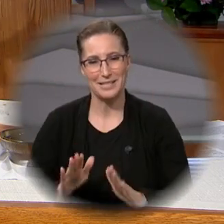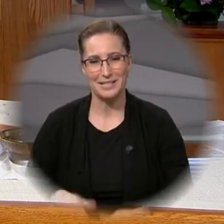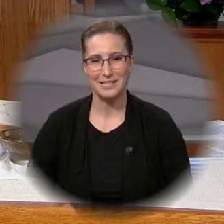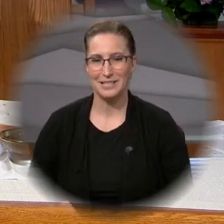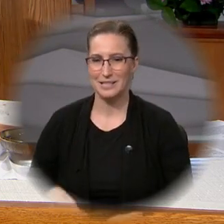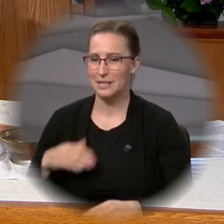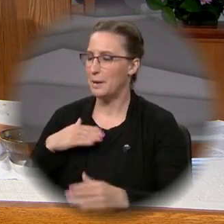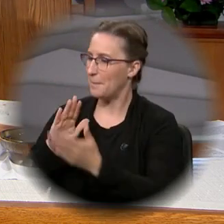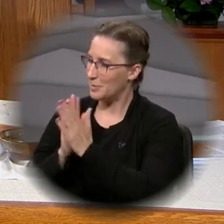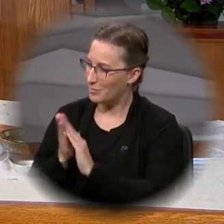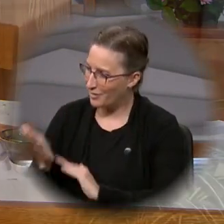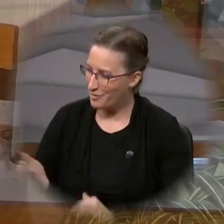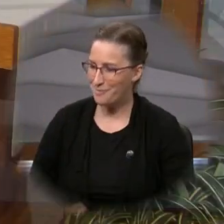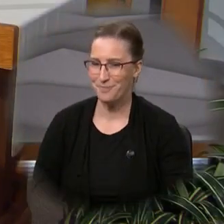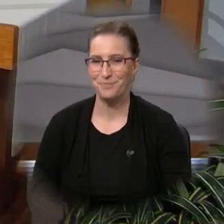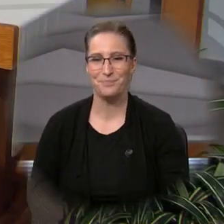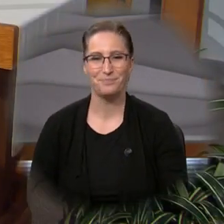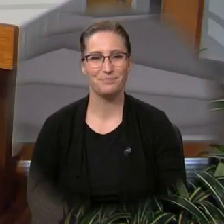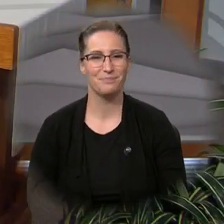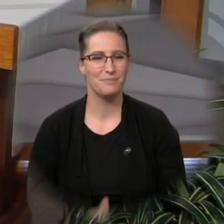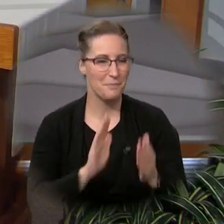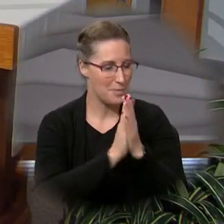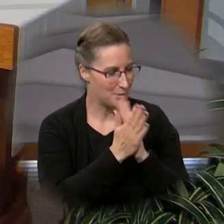Peace with your Father.